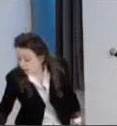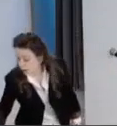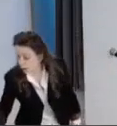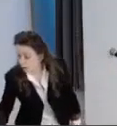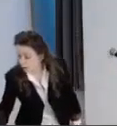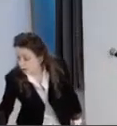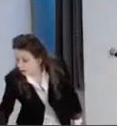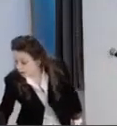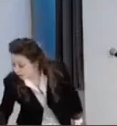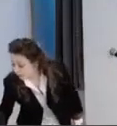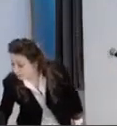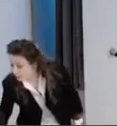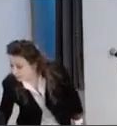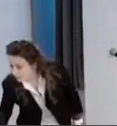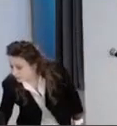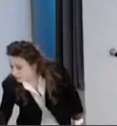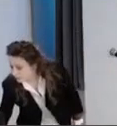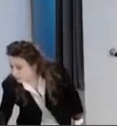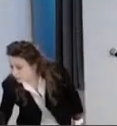So